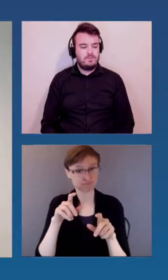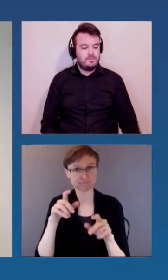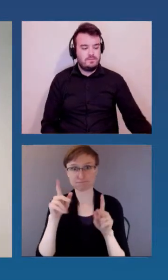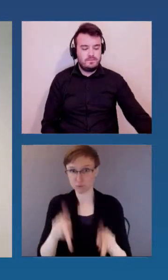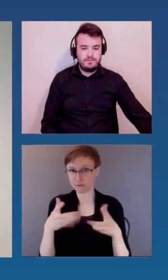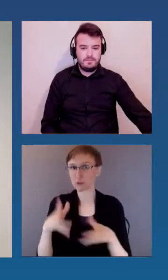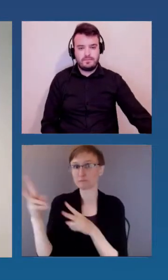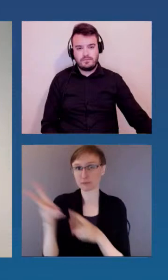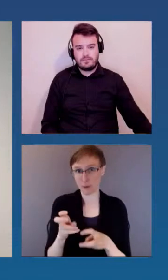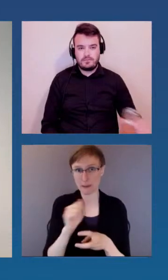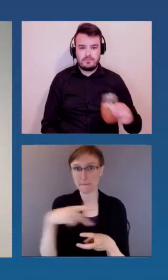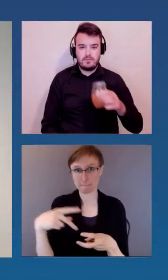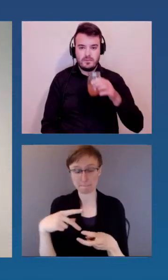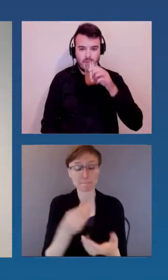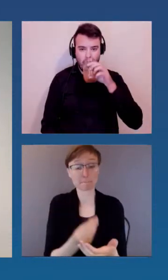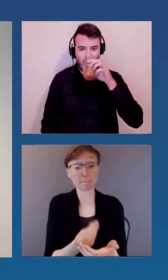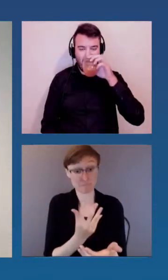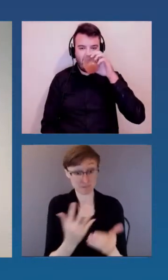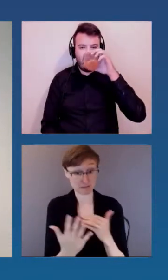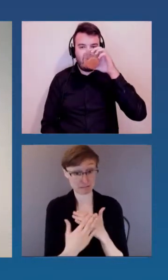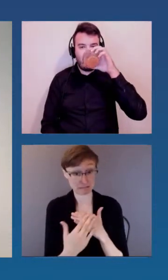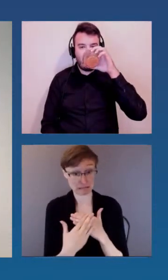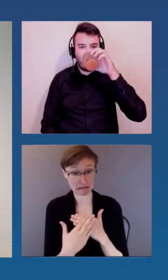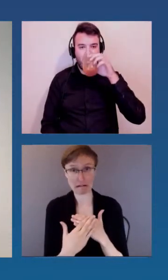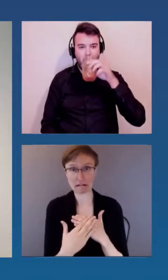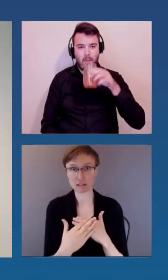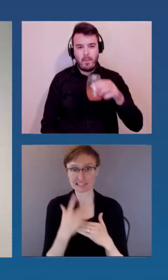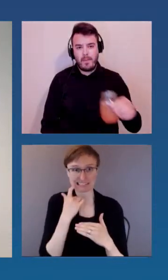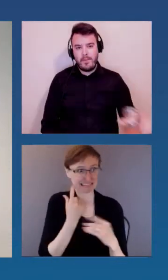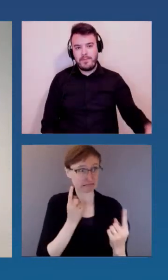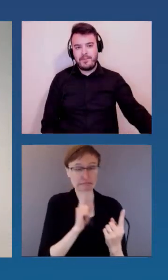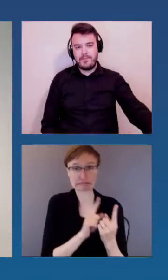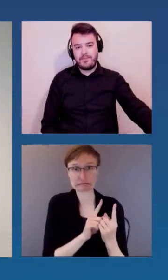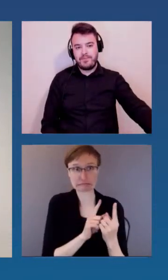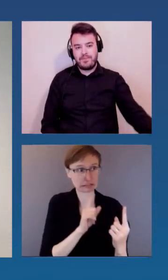directly for young people in our community. It's at